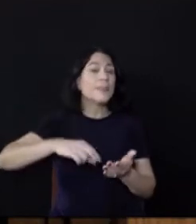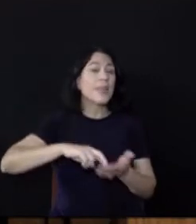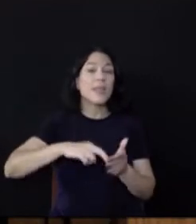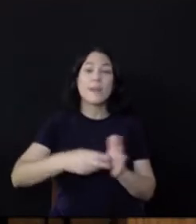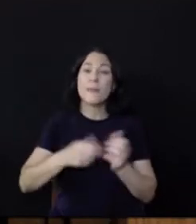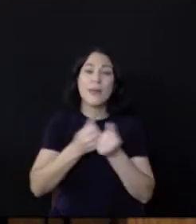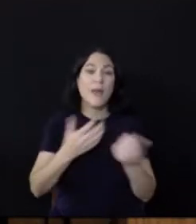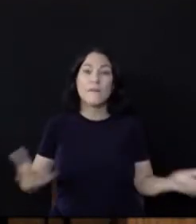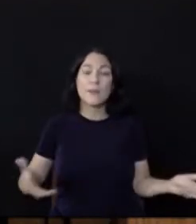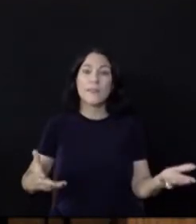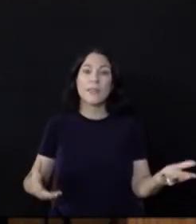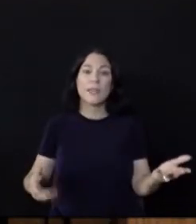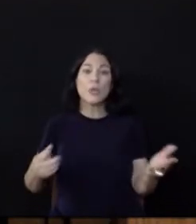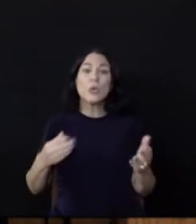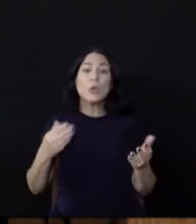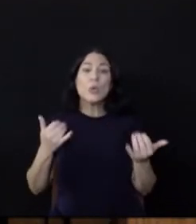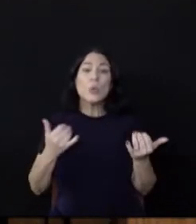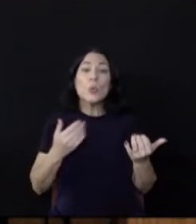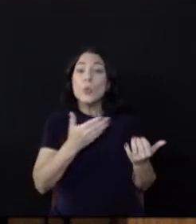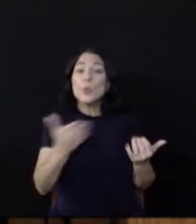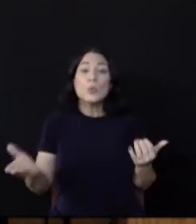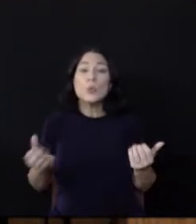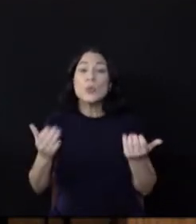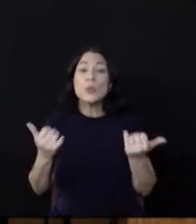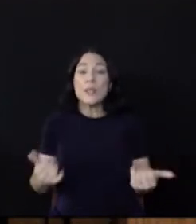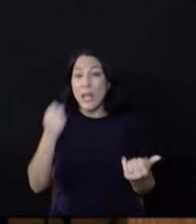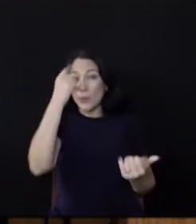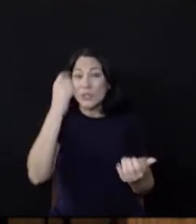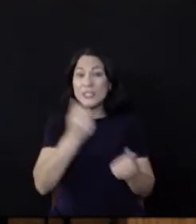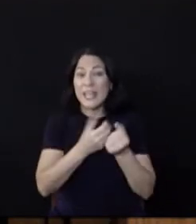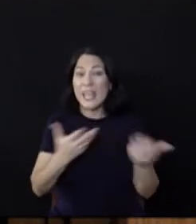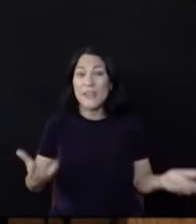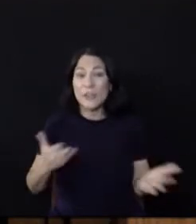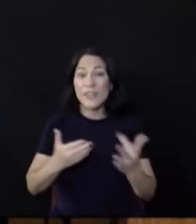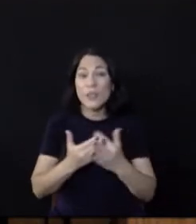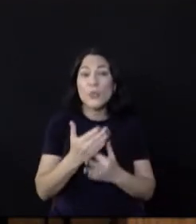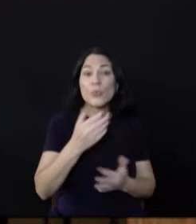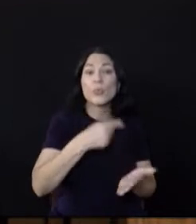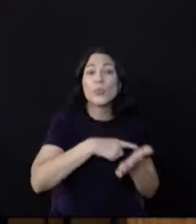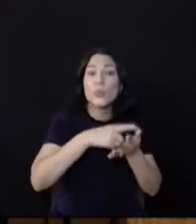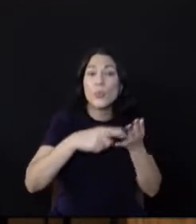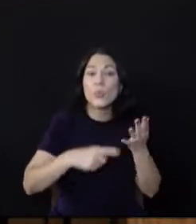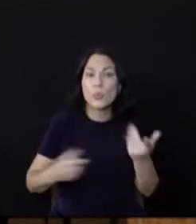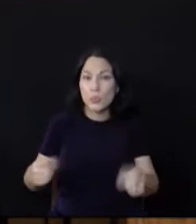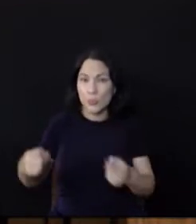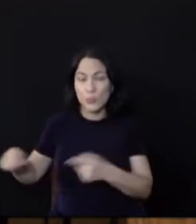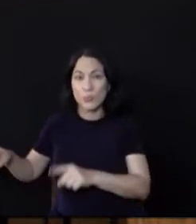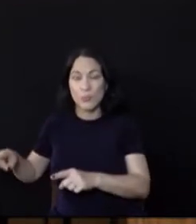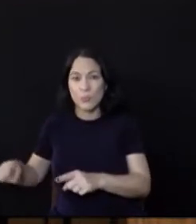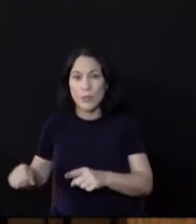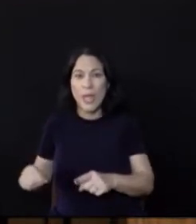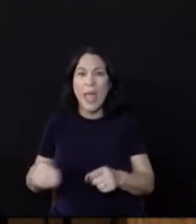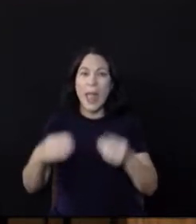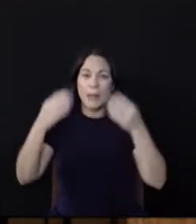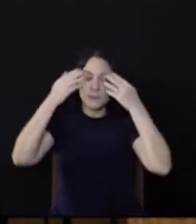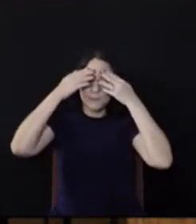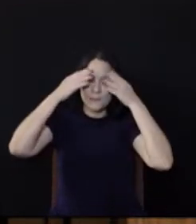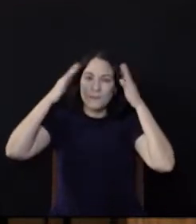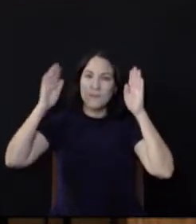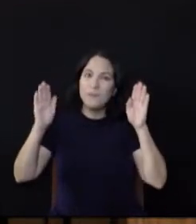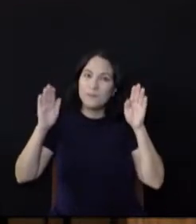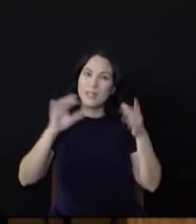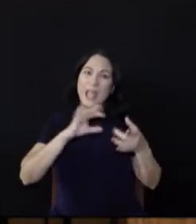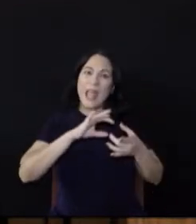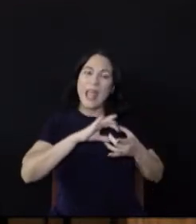lens through which you see everything and everyone, including yourself, in this life. And once the scales have fallen off, once the